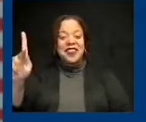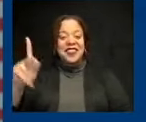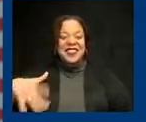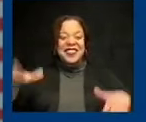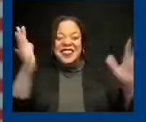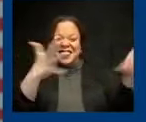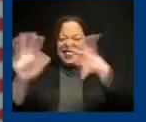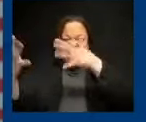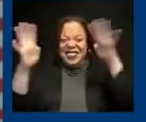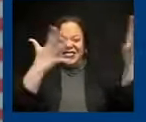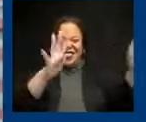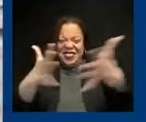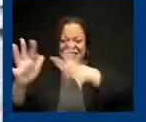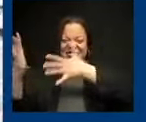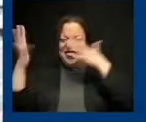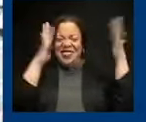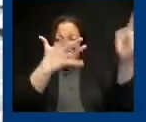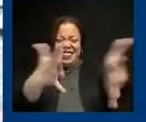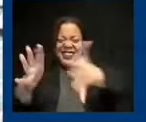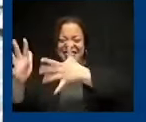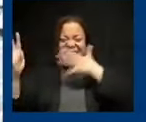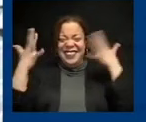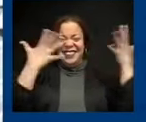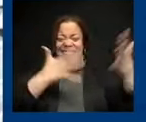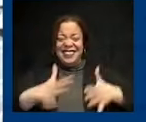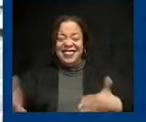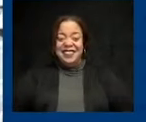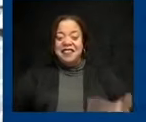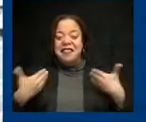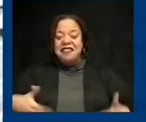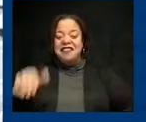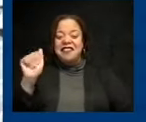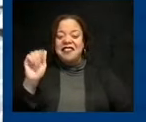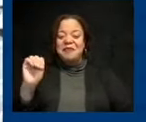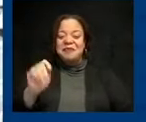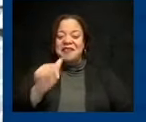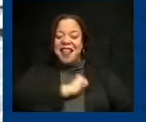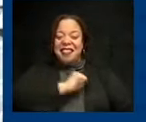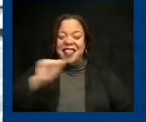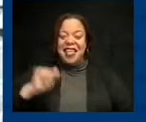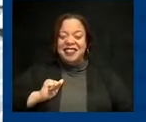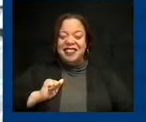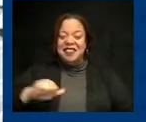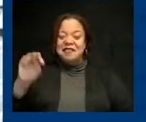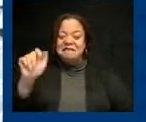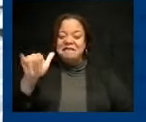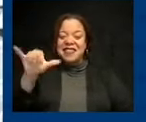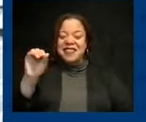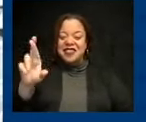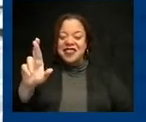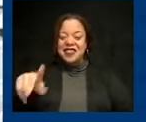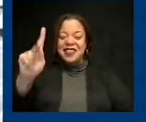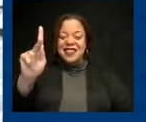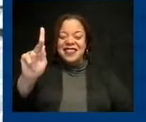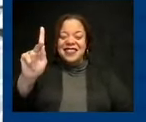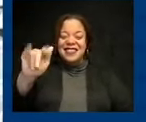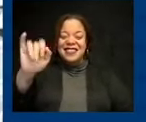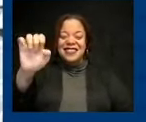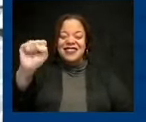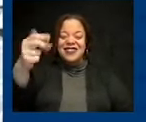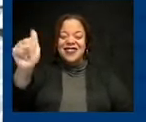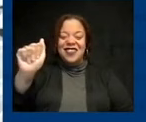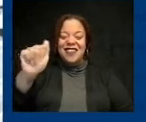I am Atlanta Mayor Keisha Lance Bottoms. In America, there are 50 states,